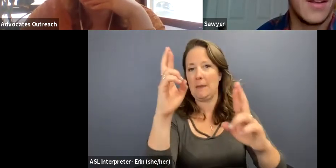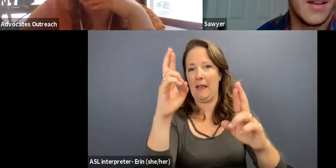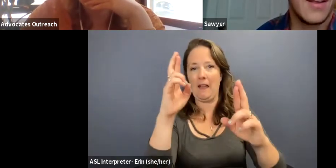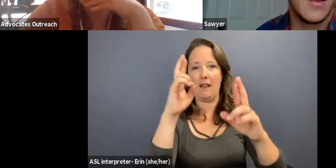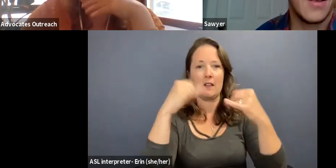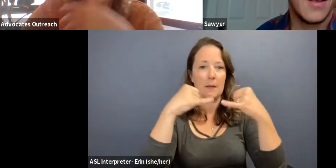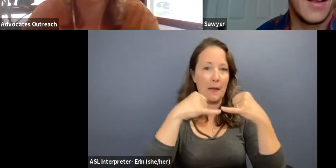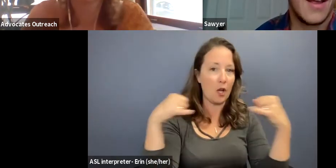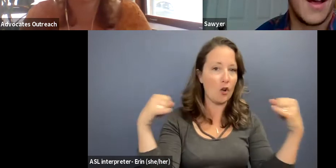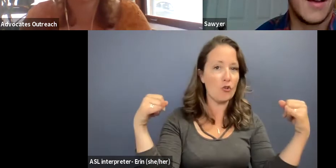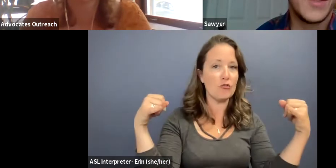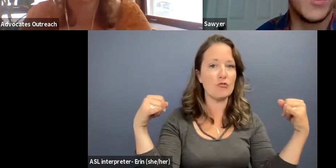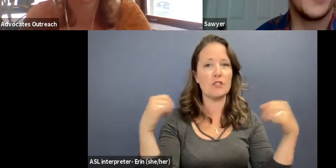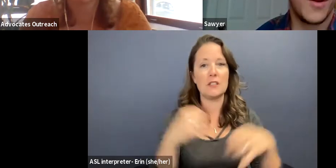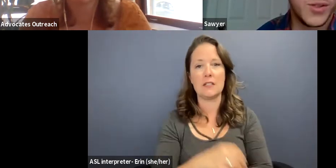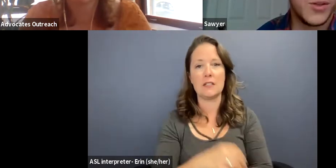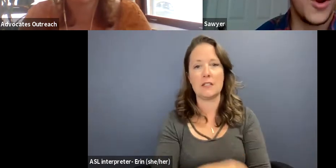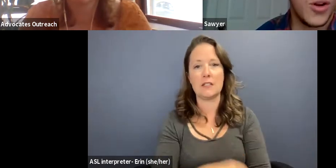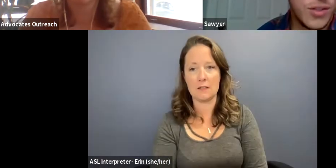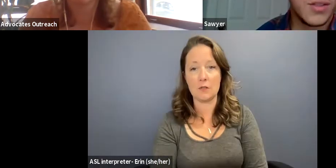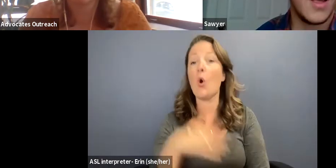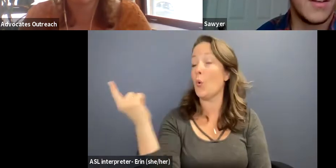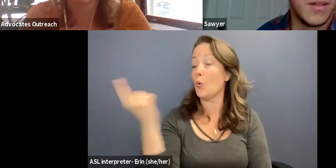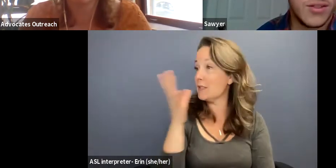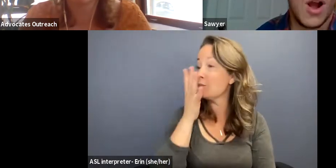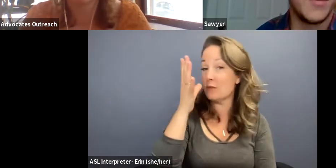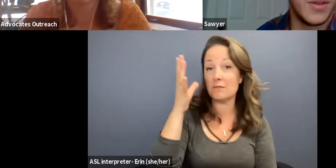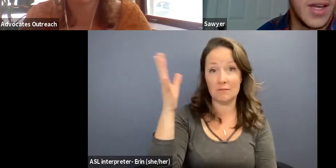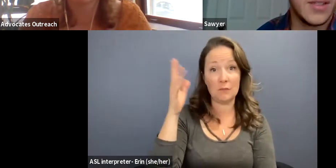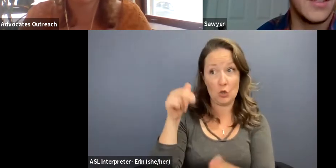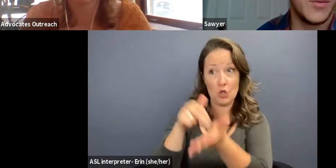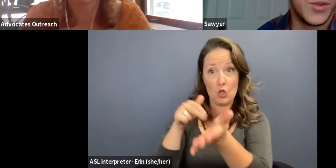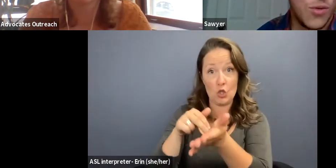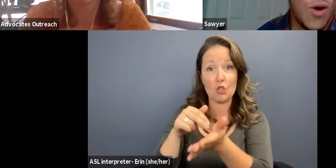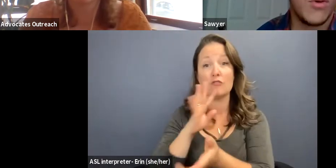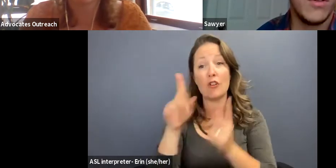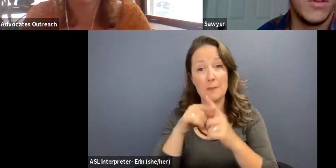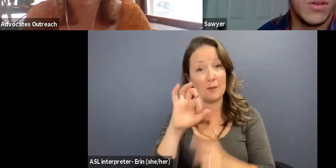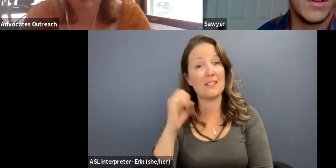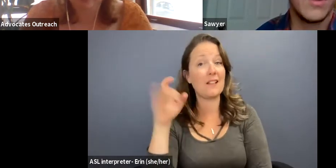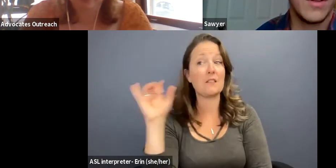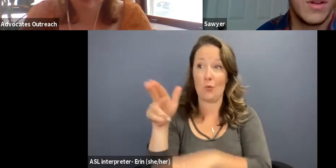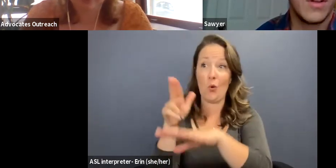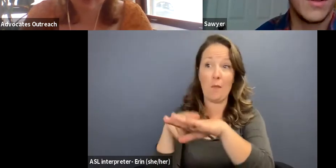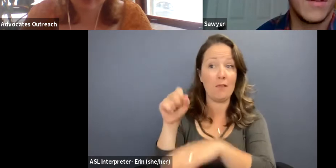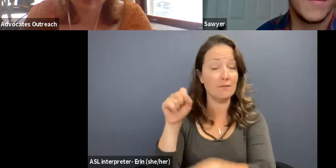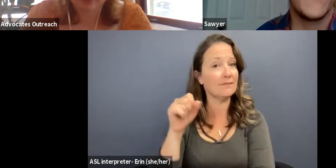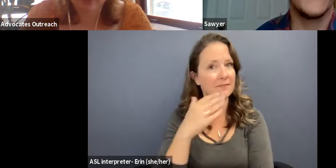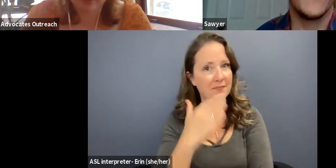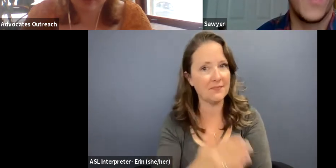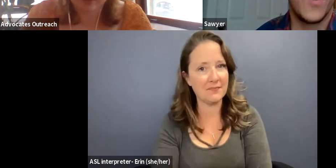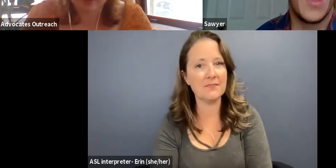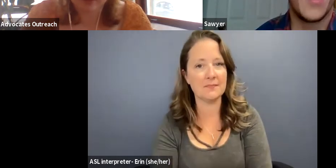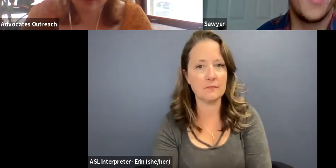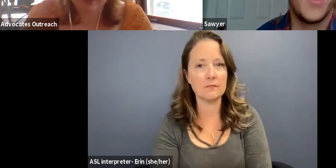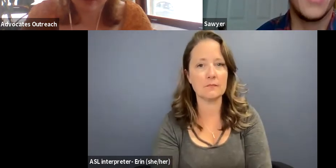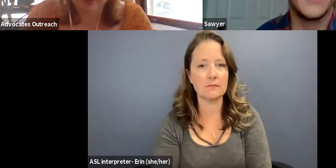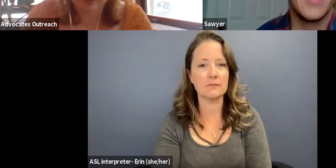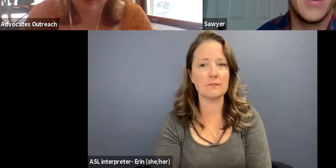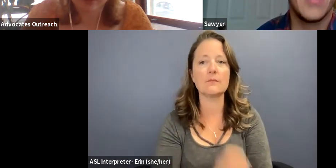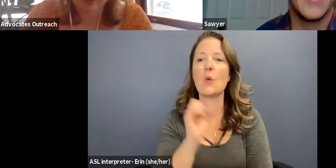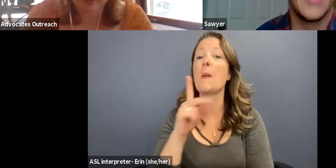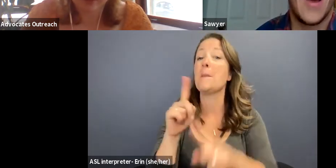Yep, between a man and a woman only. Mm-hmm. Wait until marriage. Yes, very common. I got